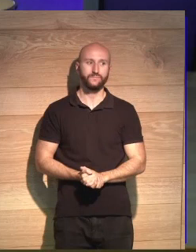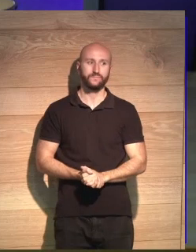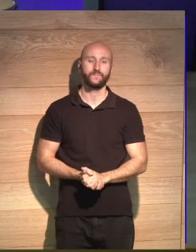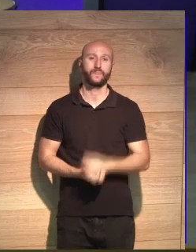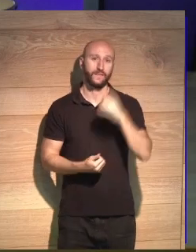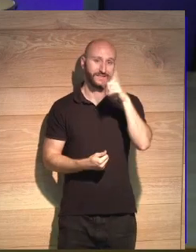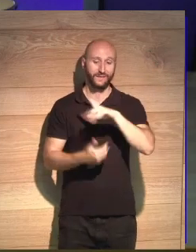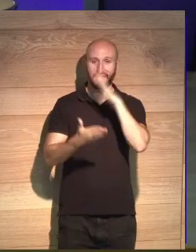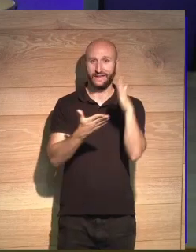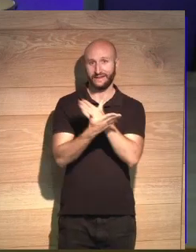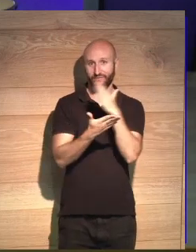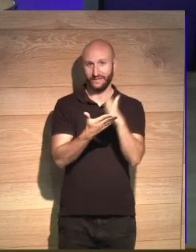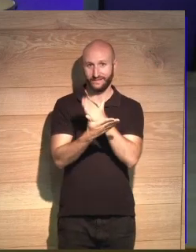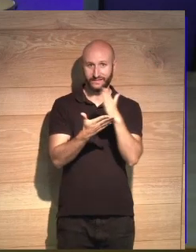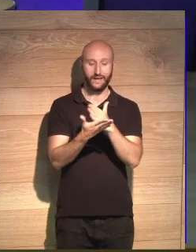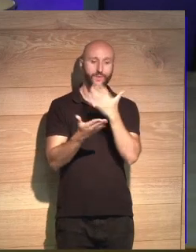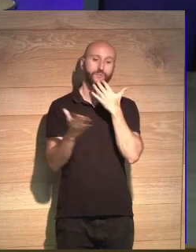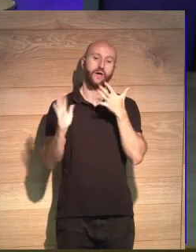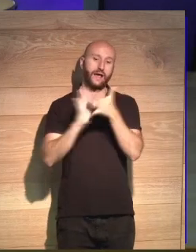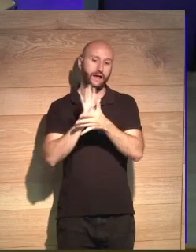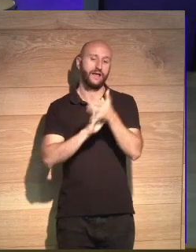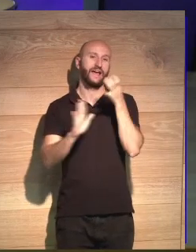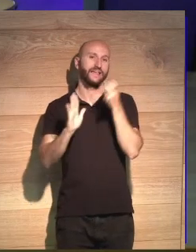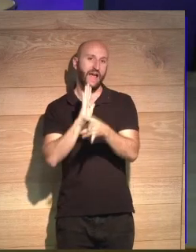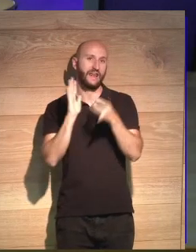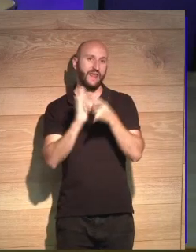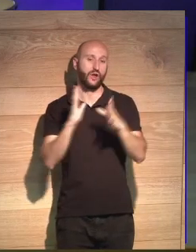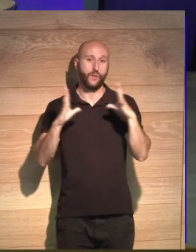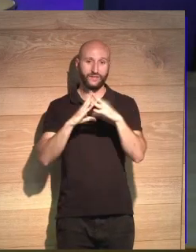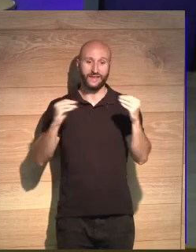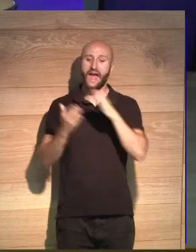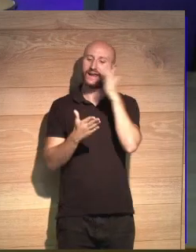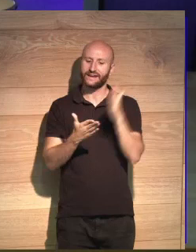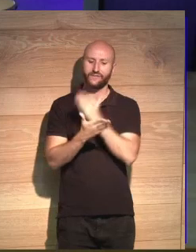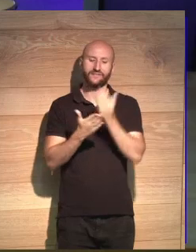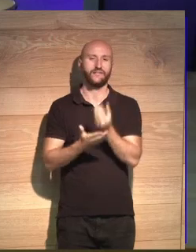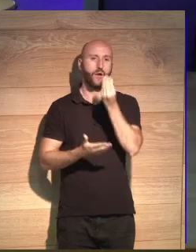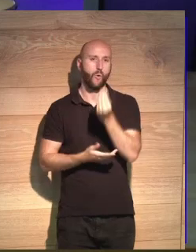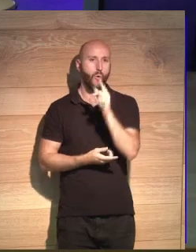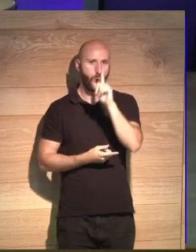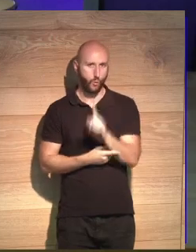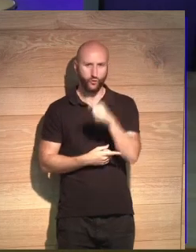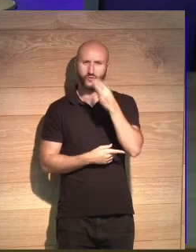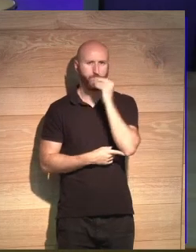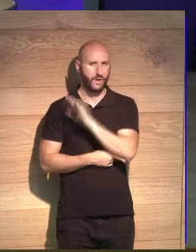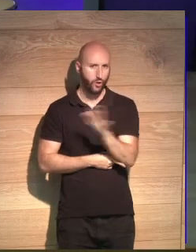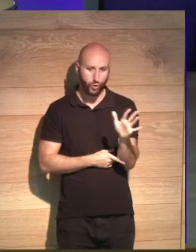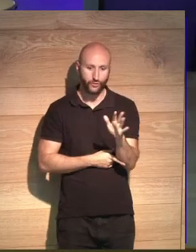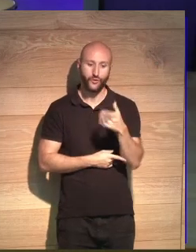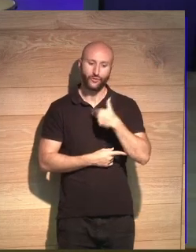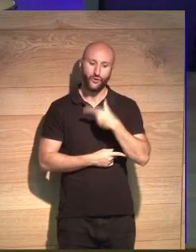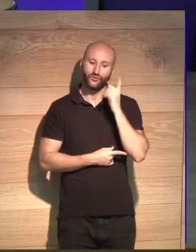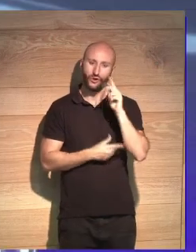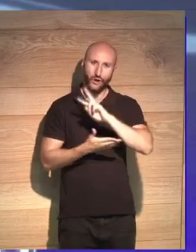new gaming studies in Copenhagen in 1991. And if we talk about university quality, we find that